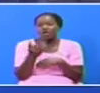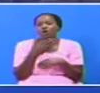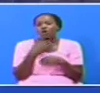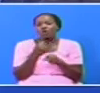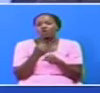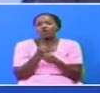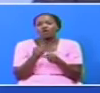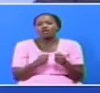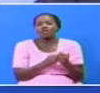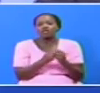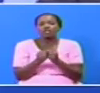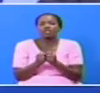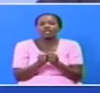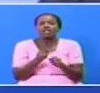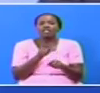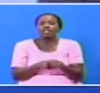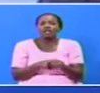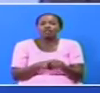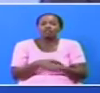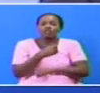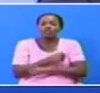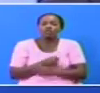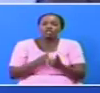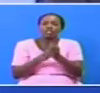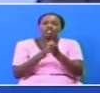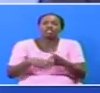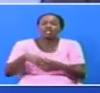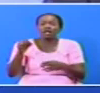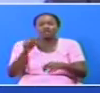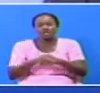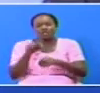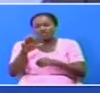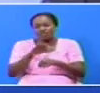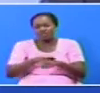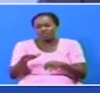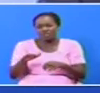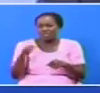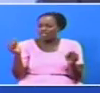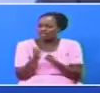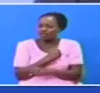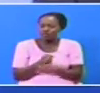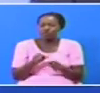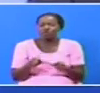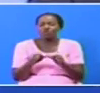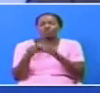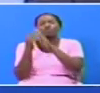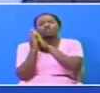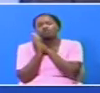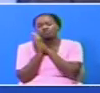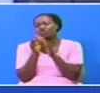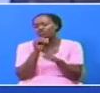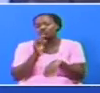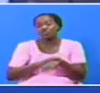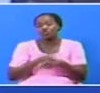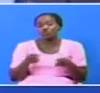together. You know, when our principals are out at 5 in the morning, we can't be sleeping That's not a sensible way of doing things.